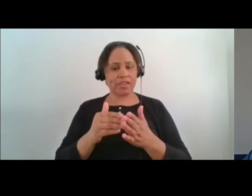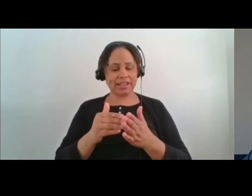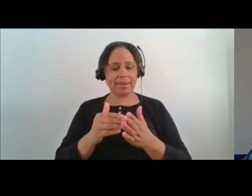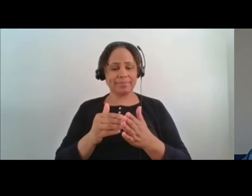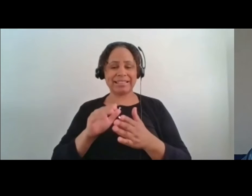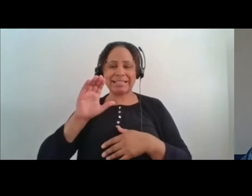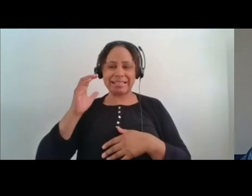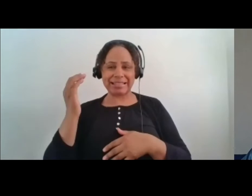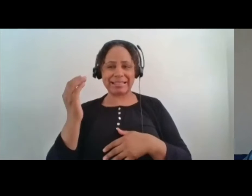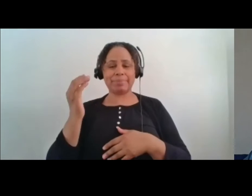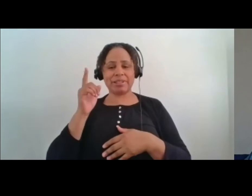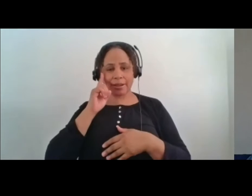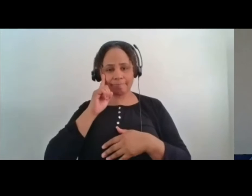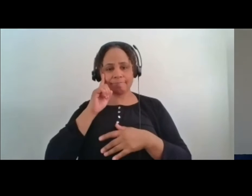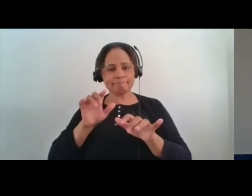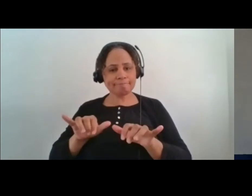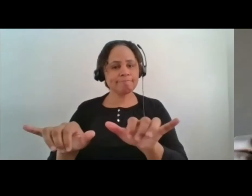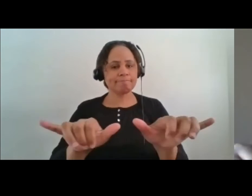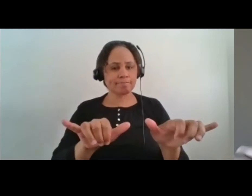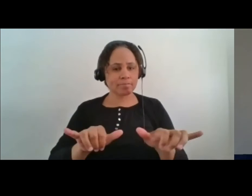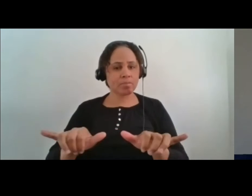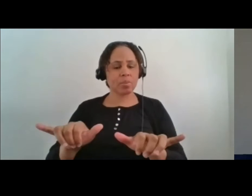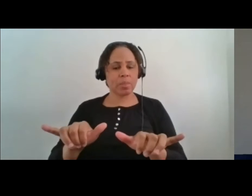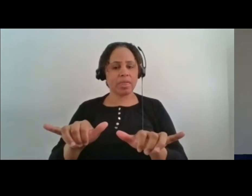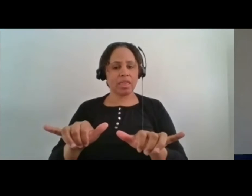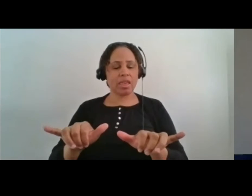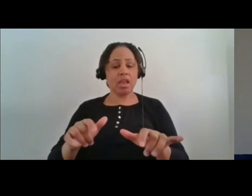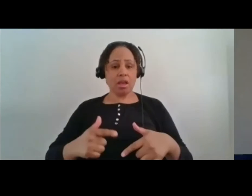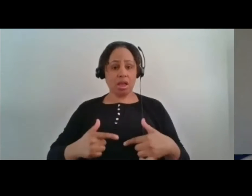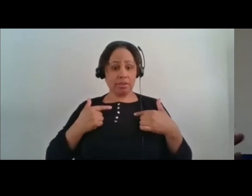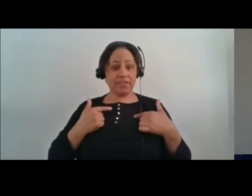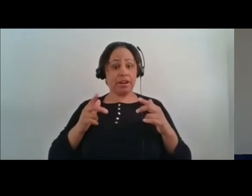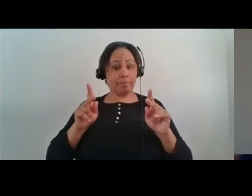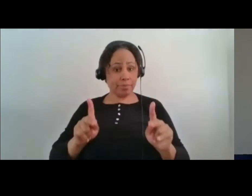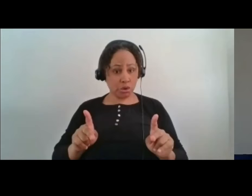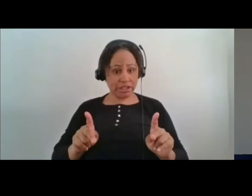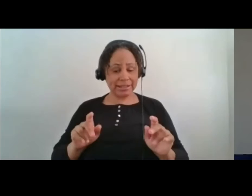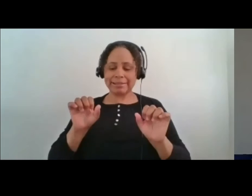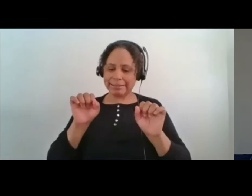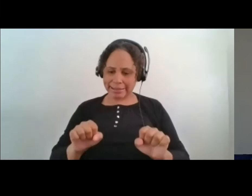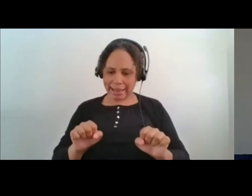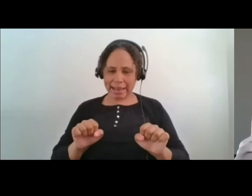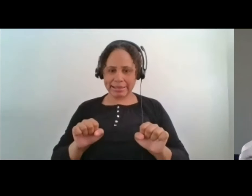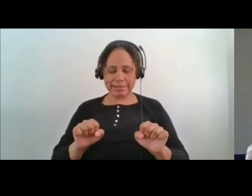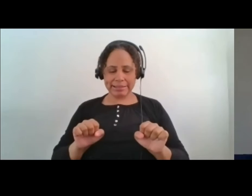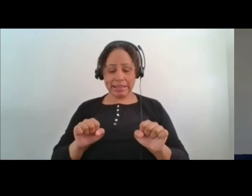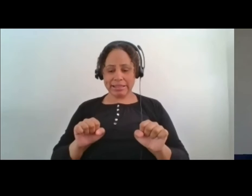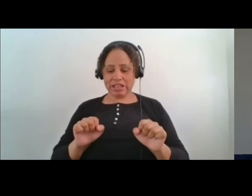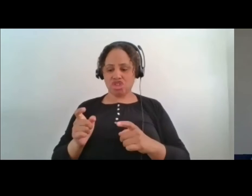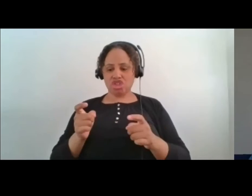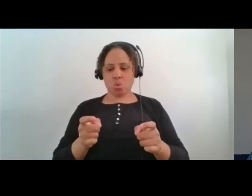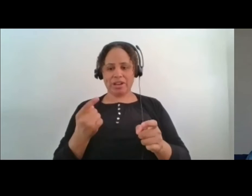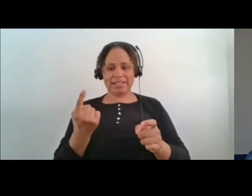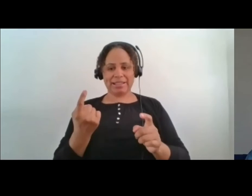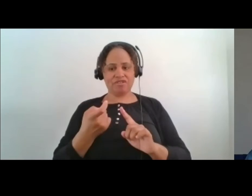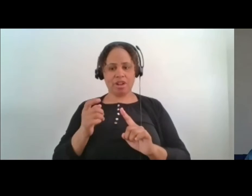unanimous agreement that a living person can donate something from his body as long as certain conditions are